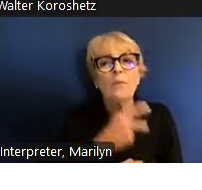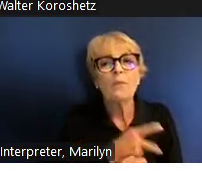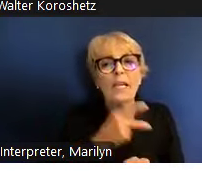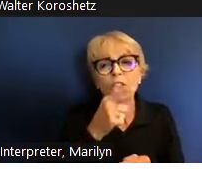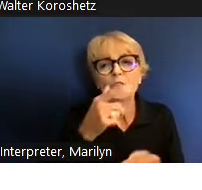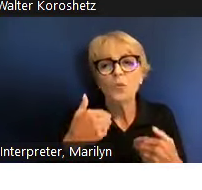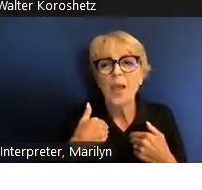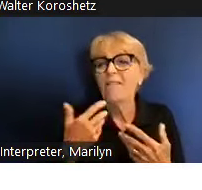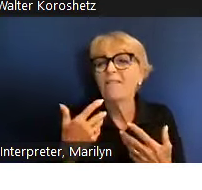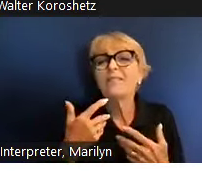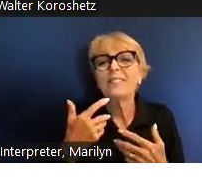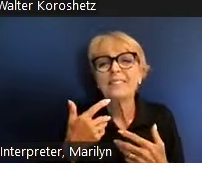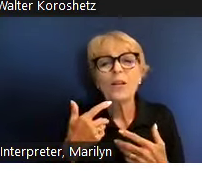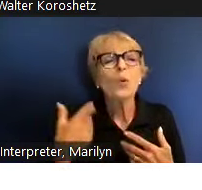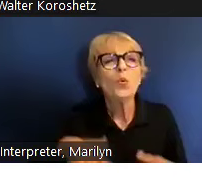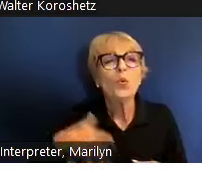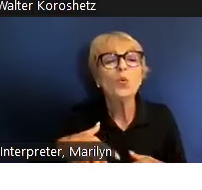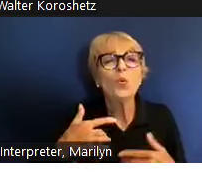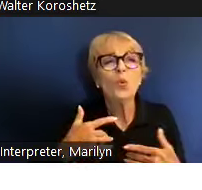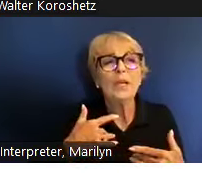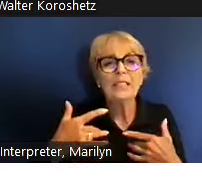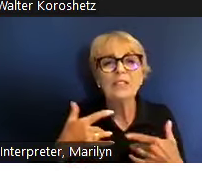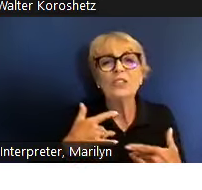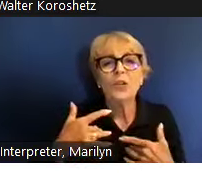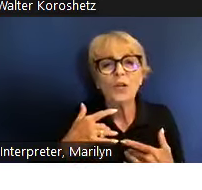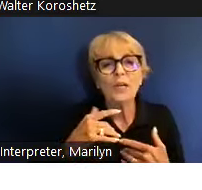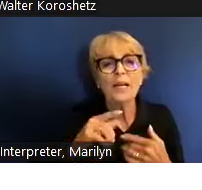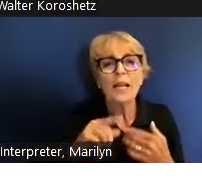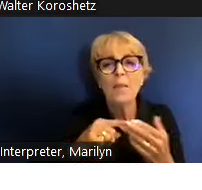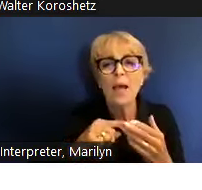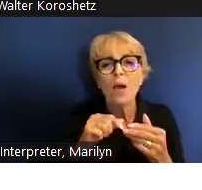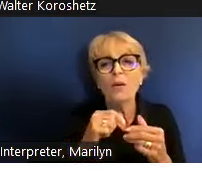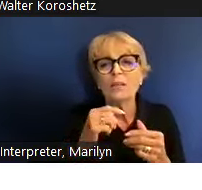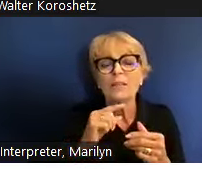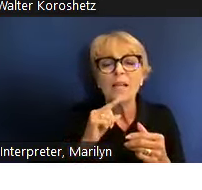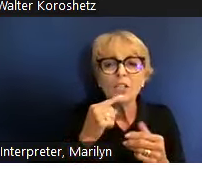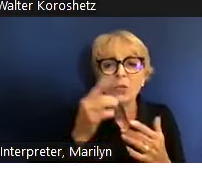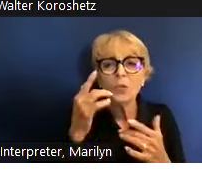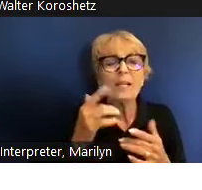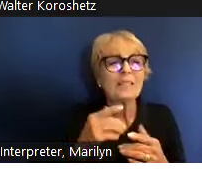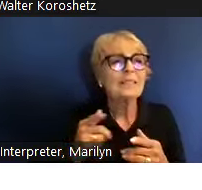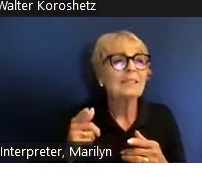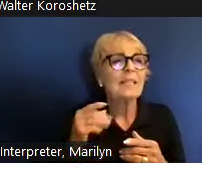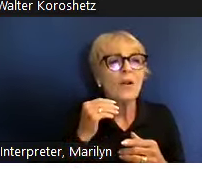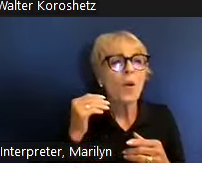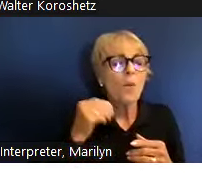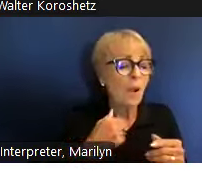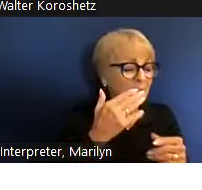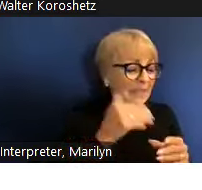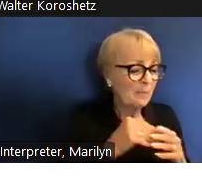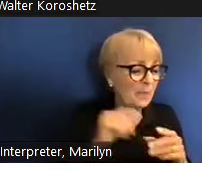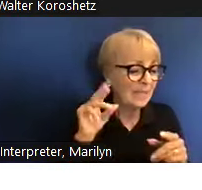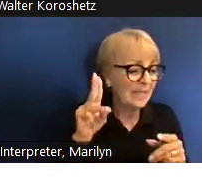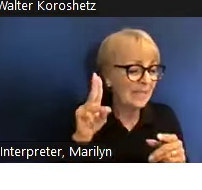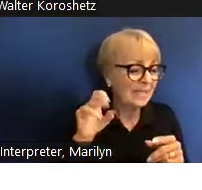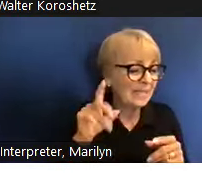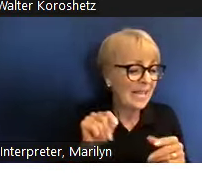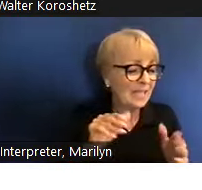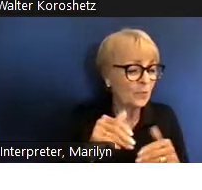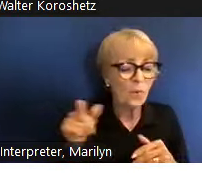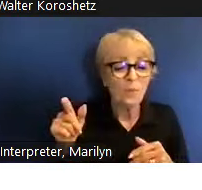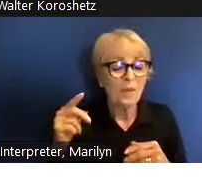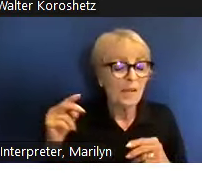really concerning acute illness at home. People share, I was sleeping in the guest room, my spouse was checking on me, they were hoping that I was still